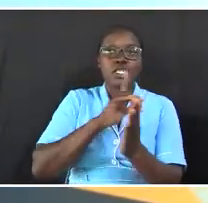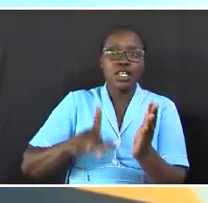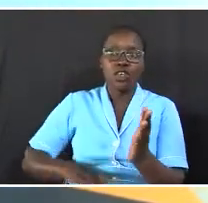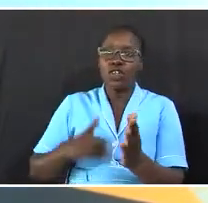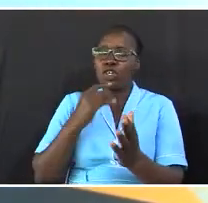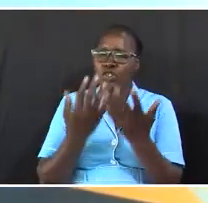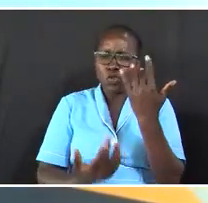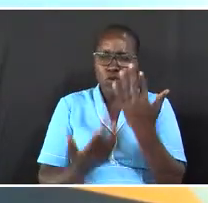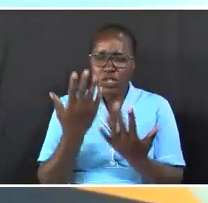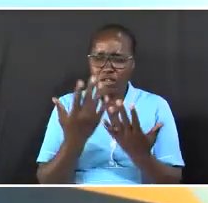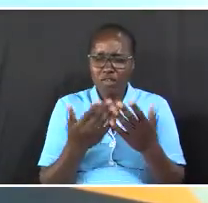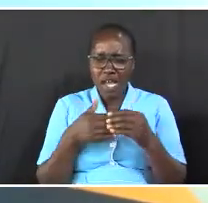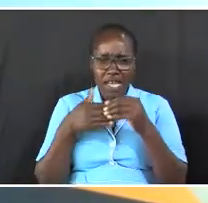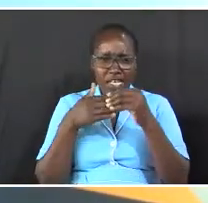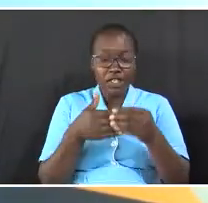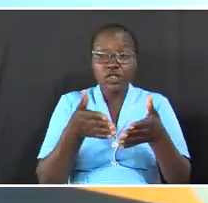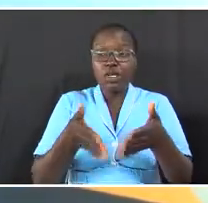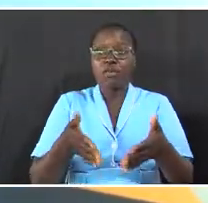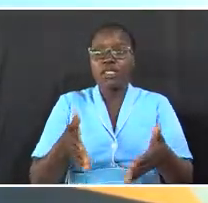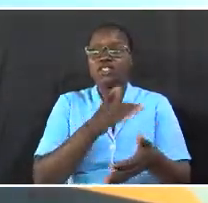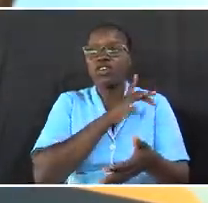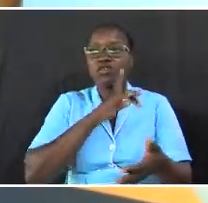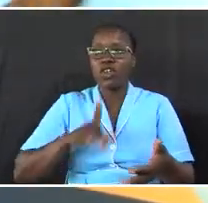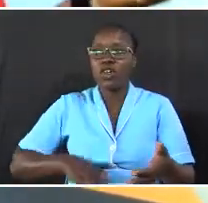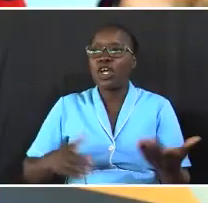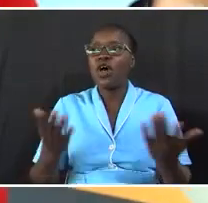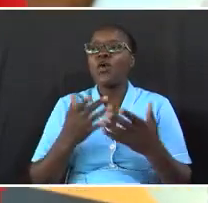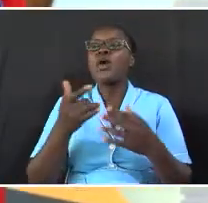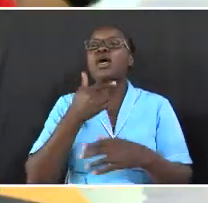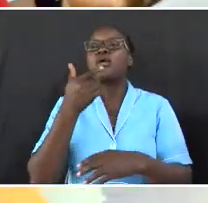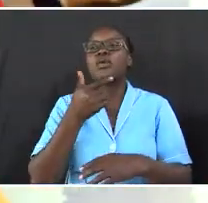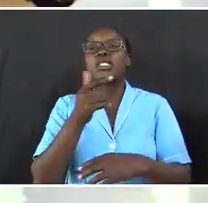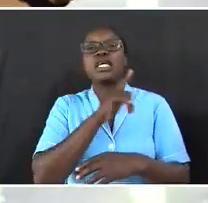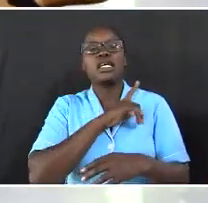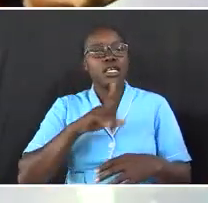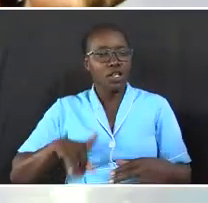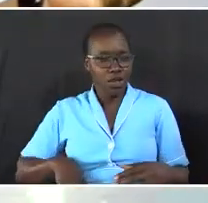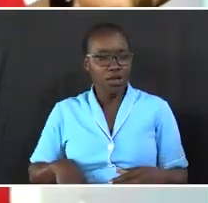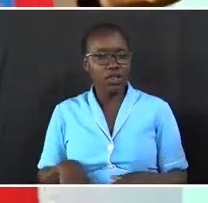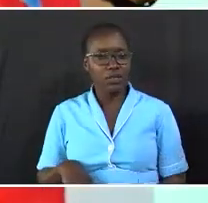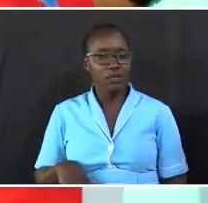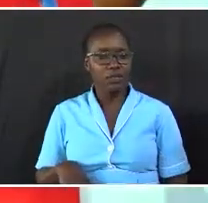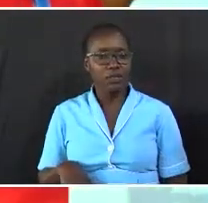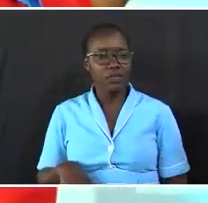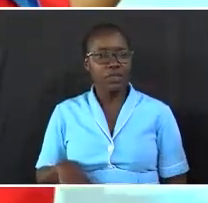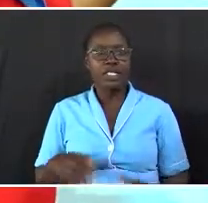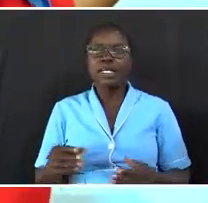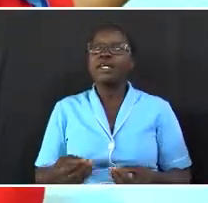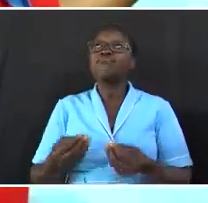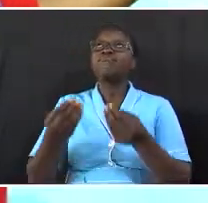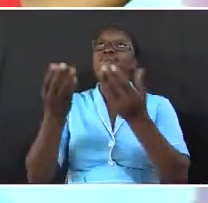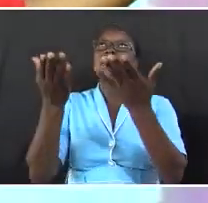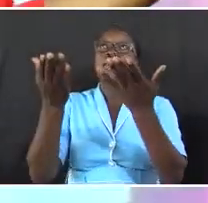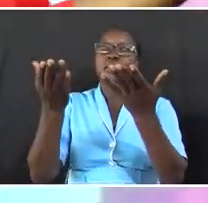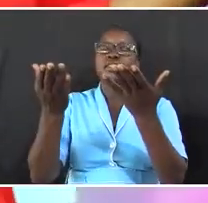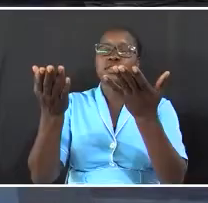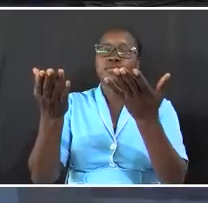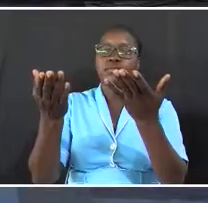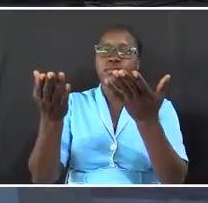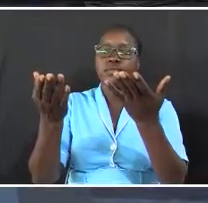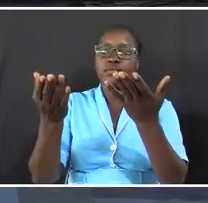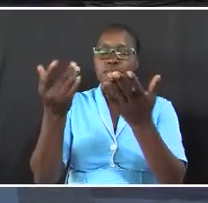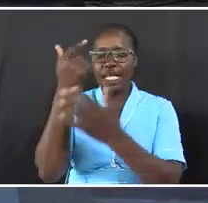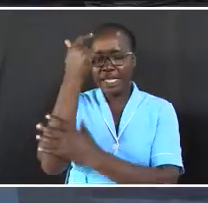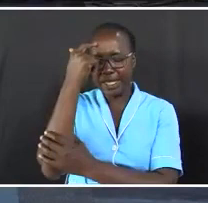fire is supposed to take us to a presence of God where we say, Lord, take over.